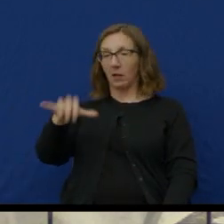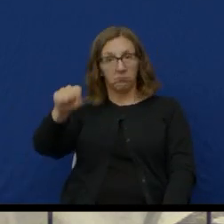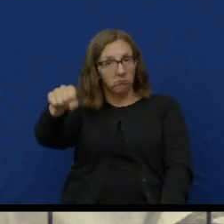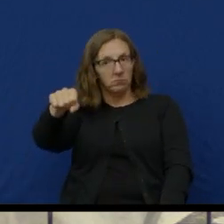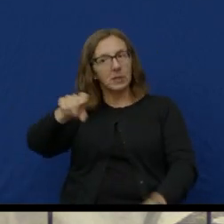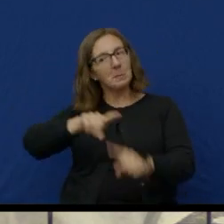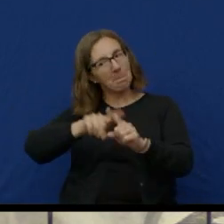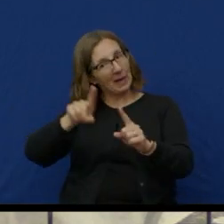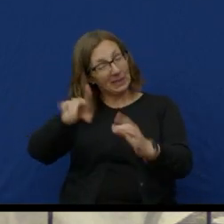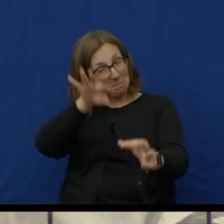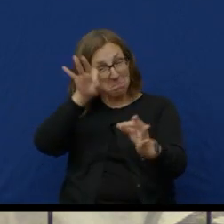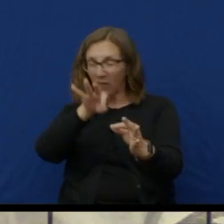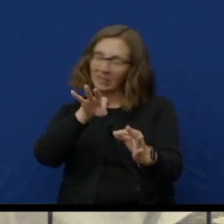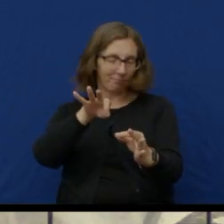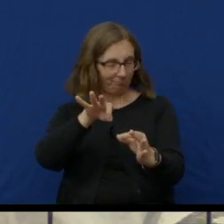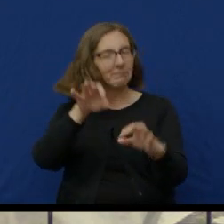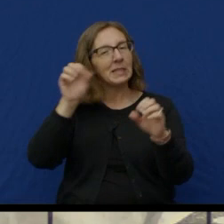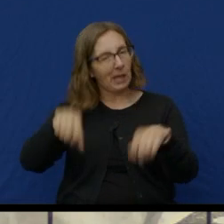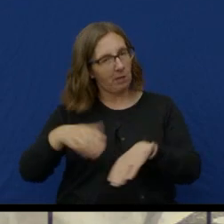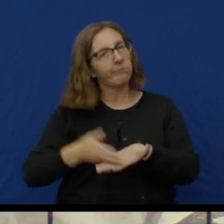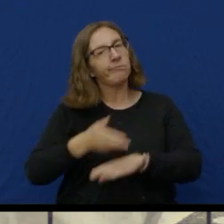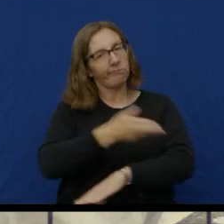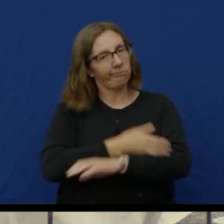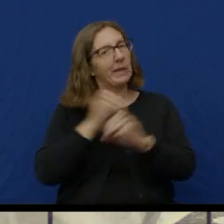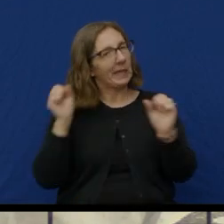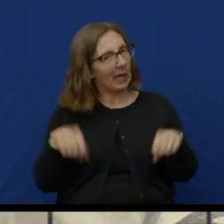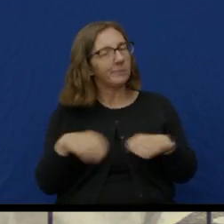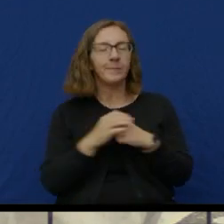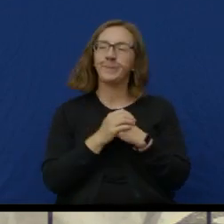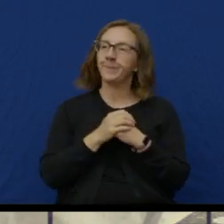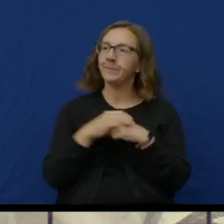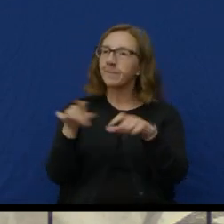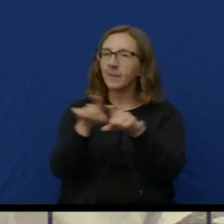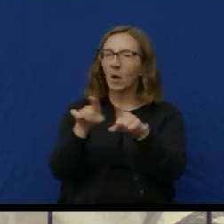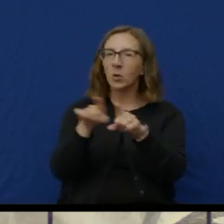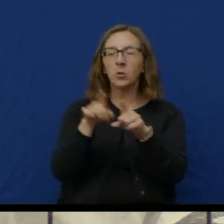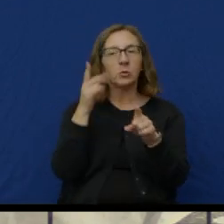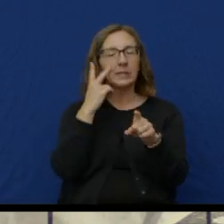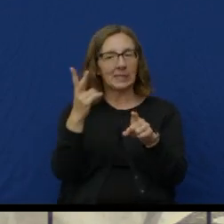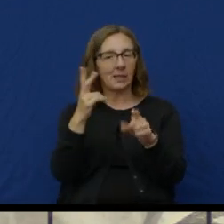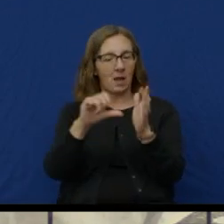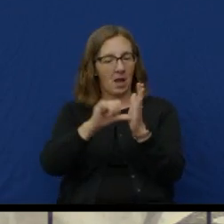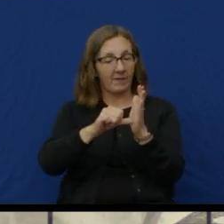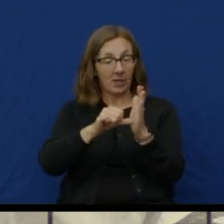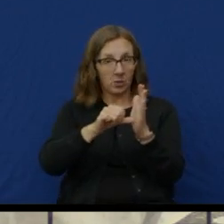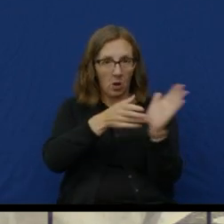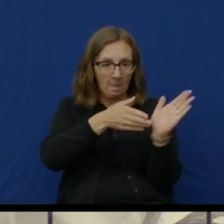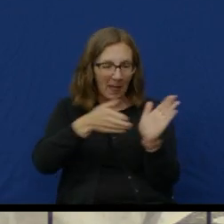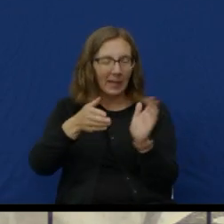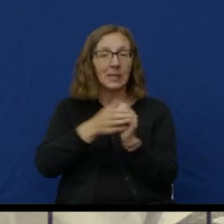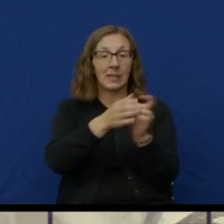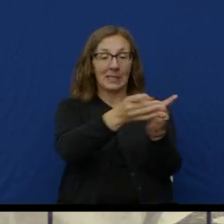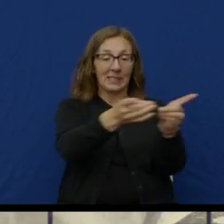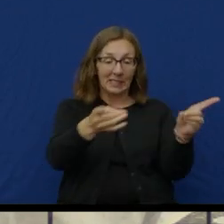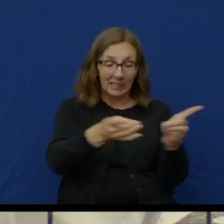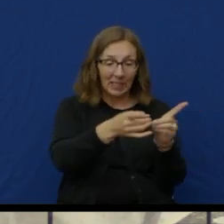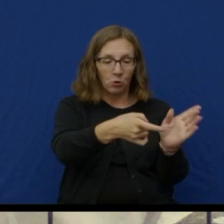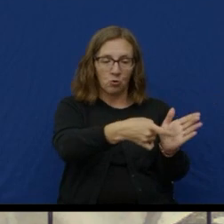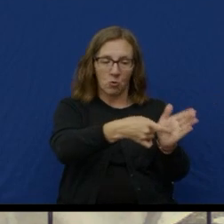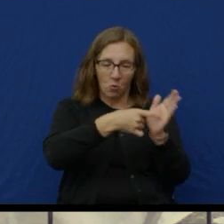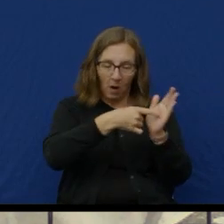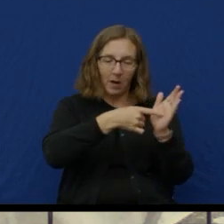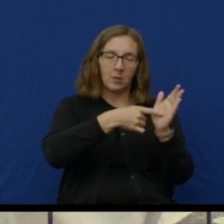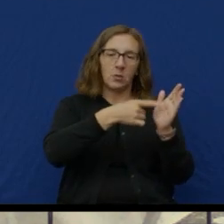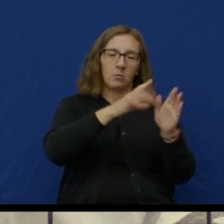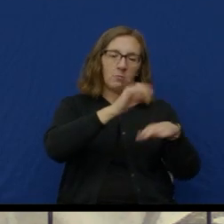better. You also see an emphasis on district planning within there. The law also requires districts to do district